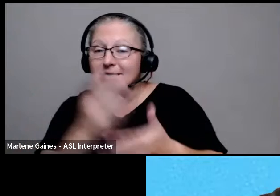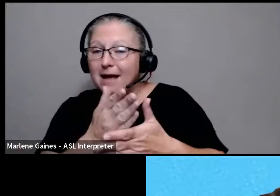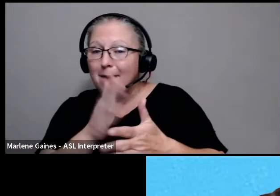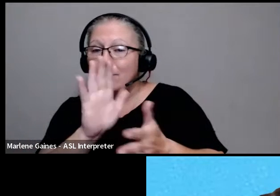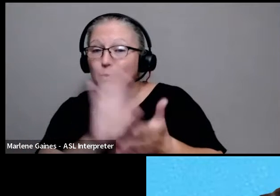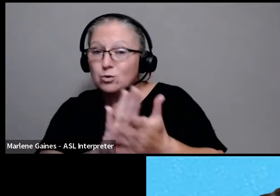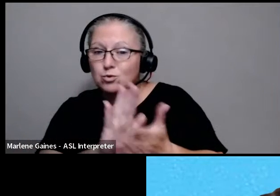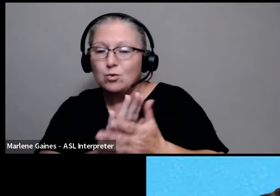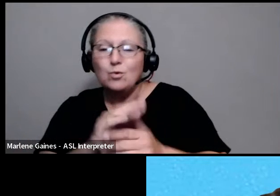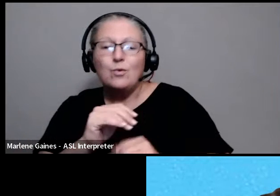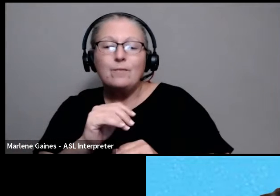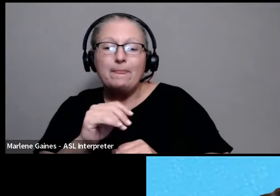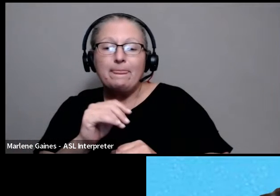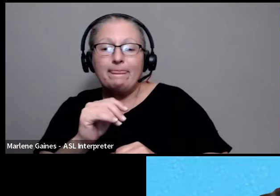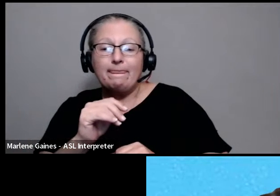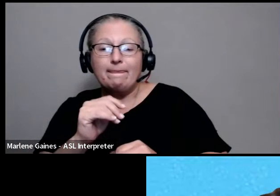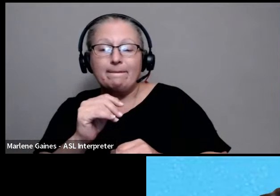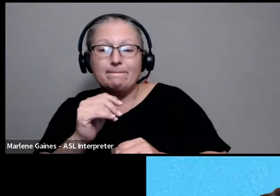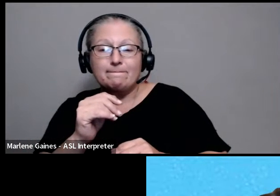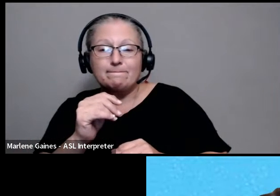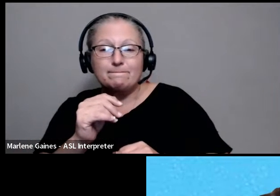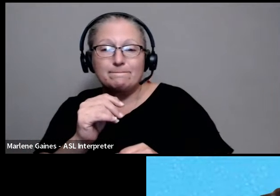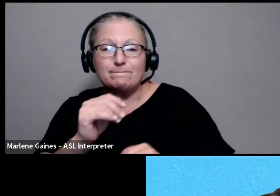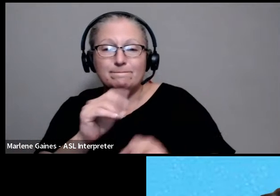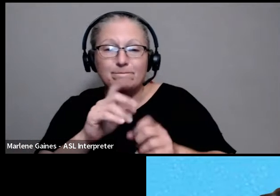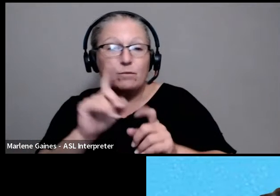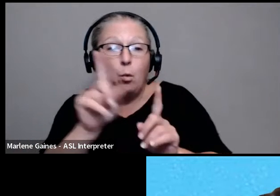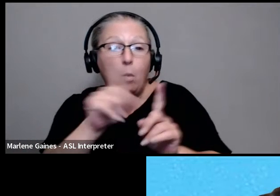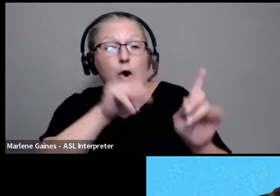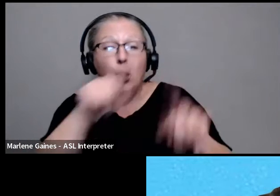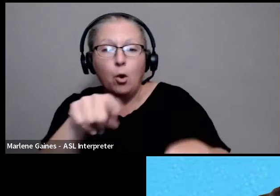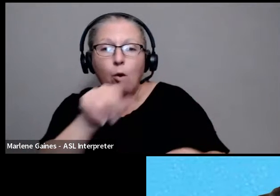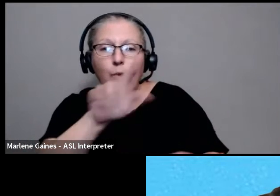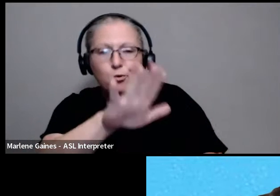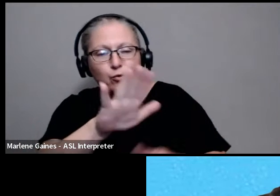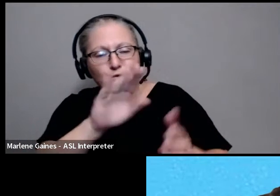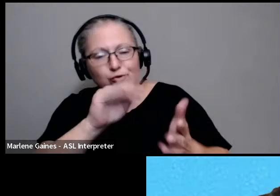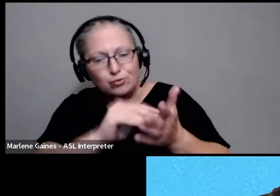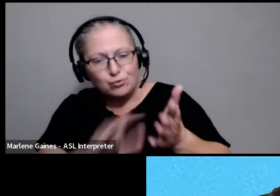and any of our schools. Well, obviously you'd go to the school where your student goes to, but